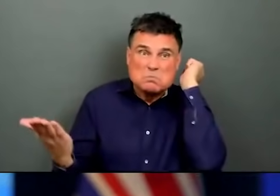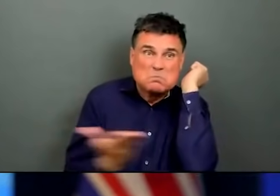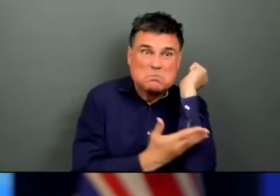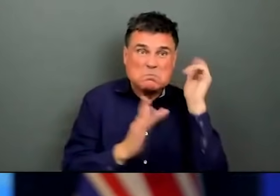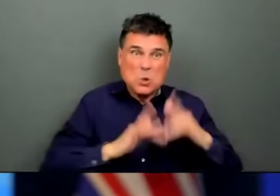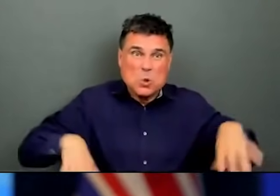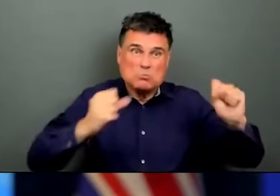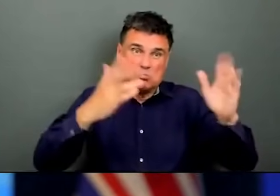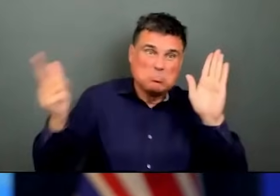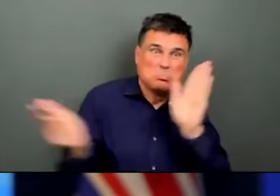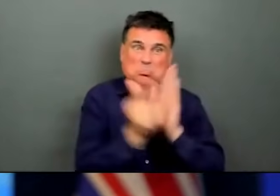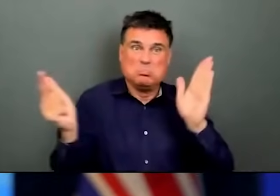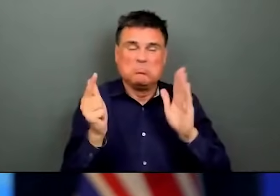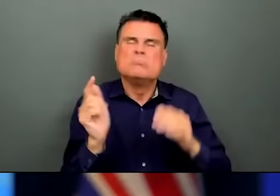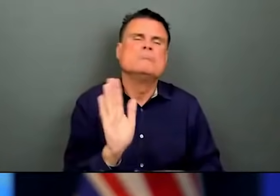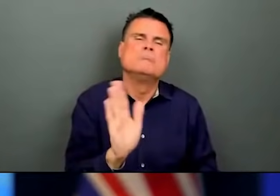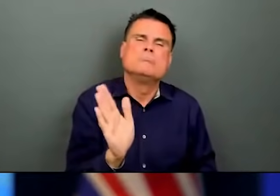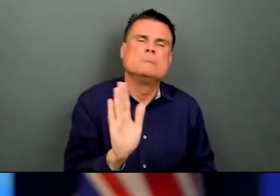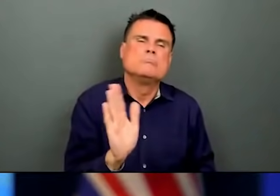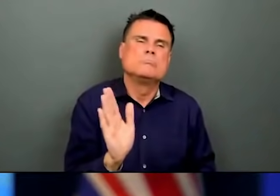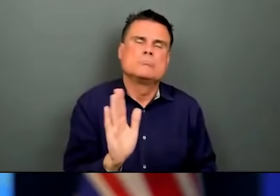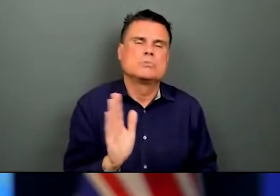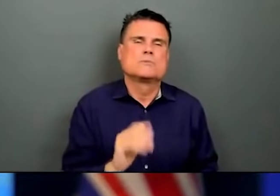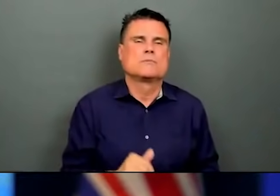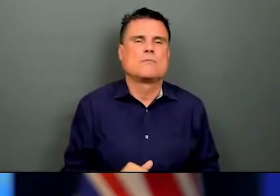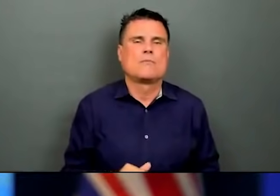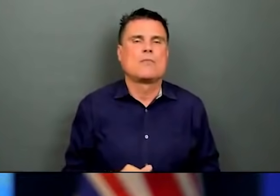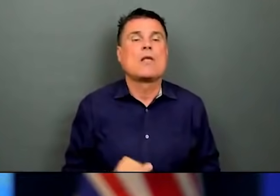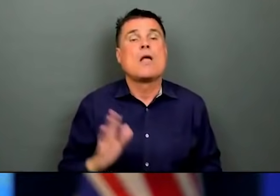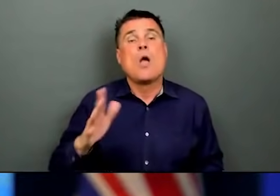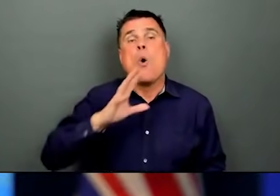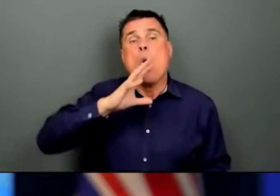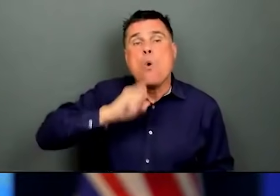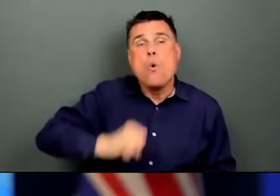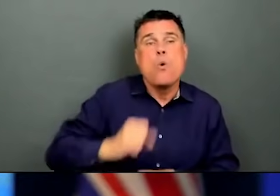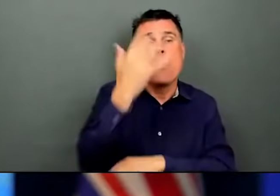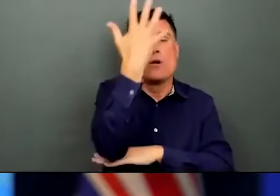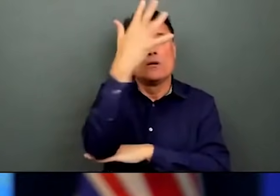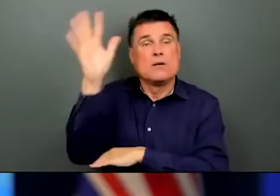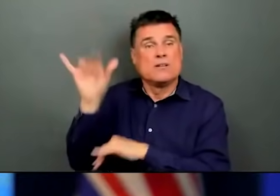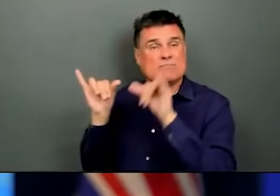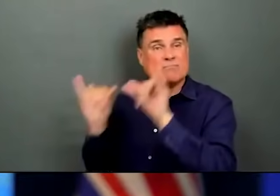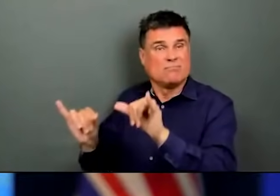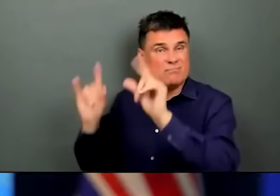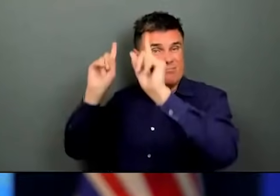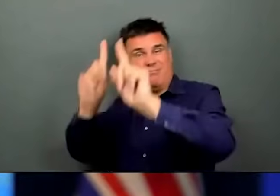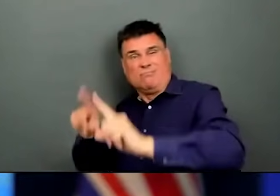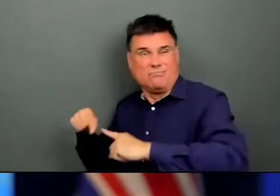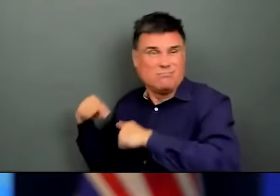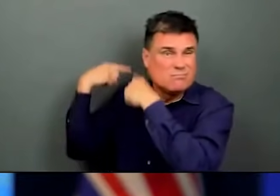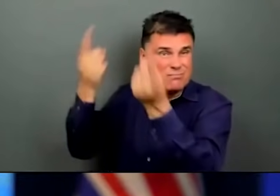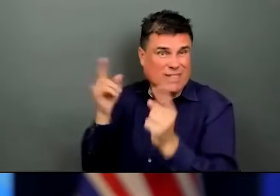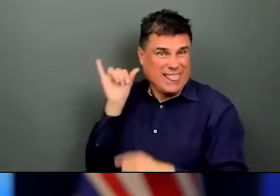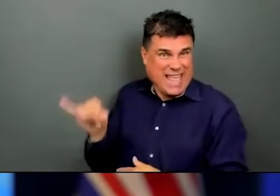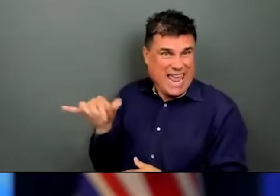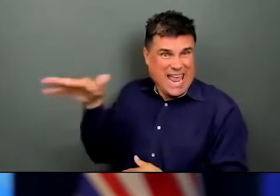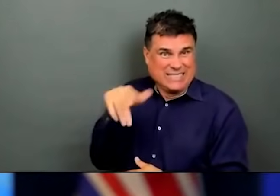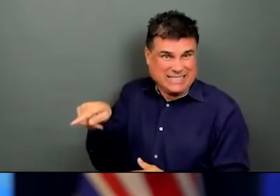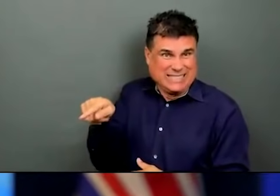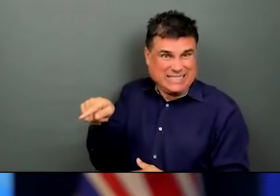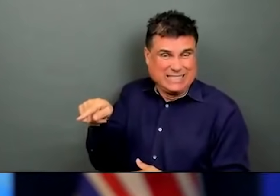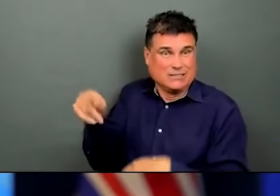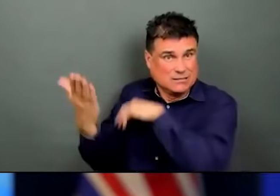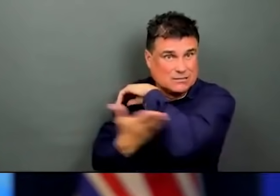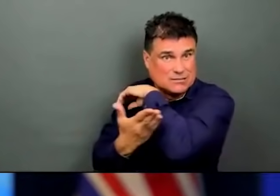otherwise, because there are areas that have been harvested once, sometimes twice, and that'll continue. But those decisions are going to be made based on